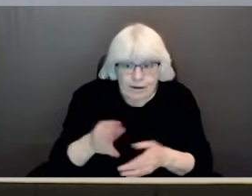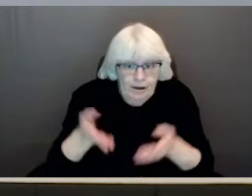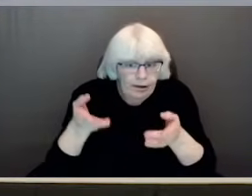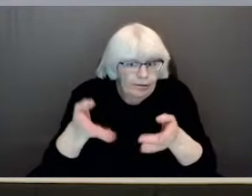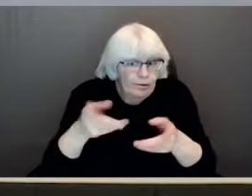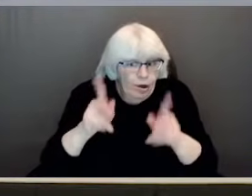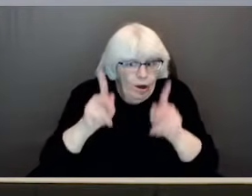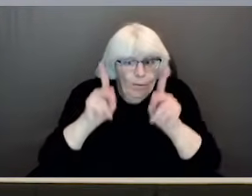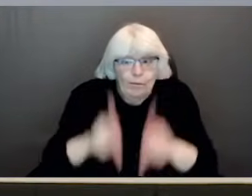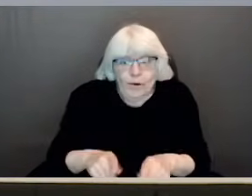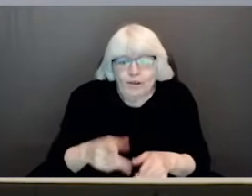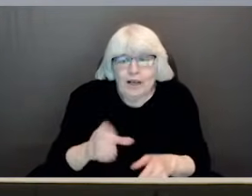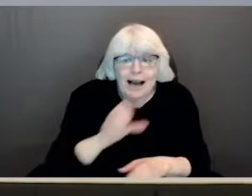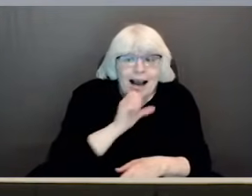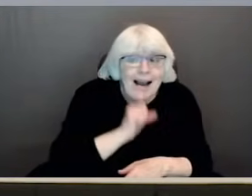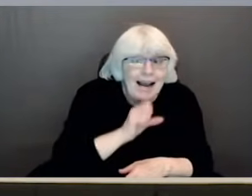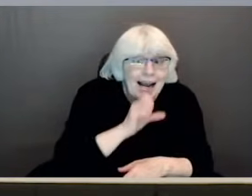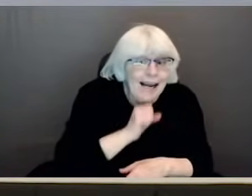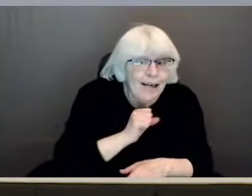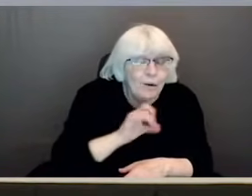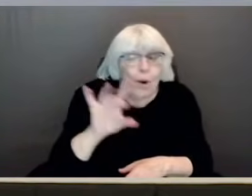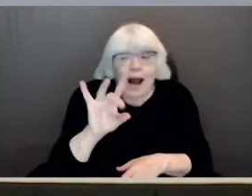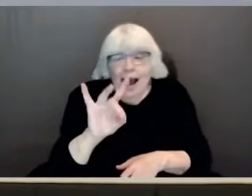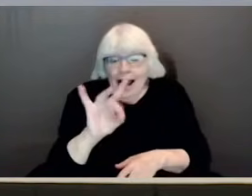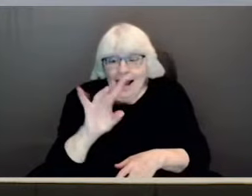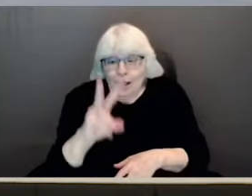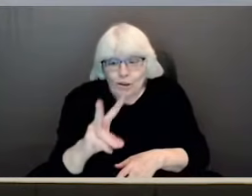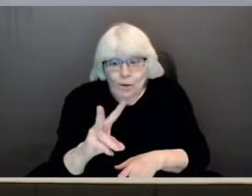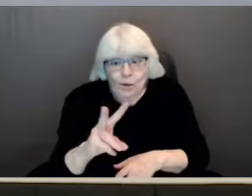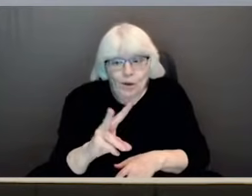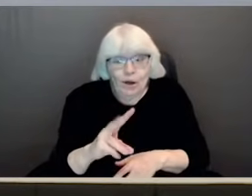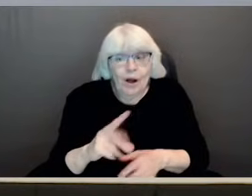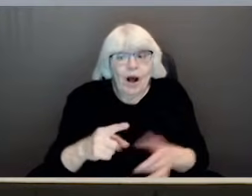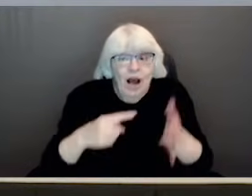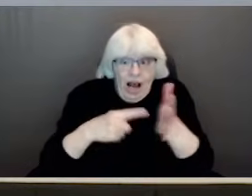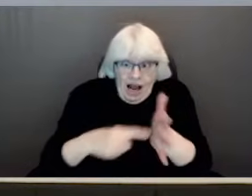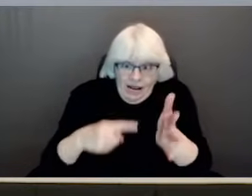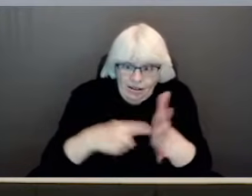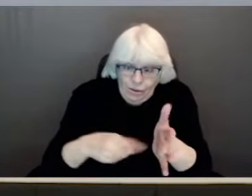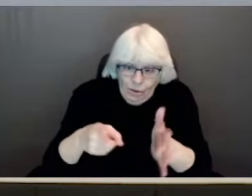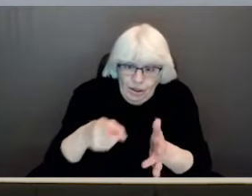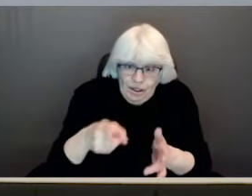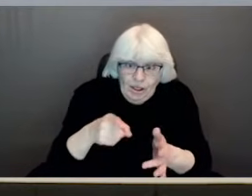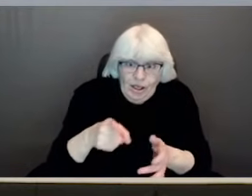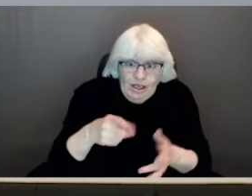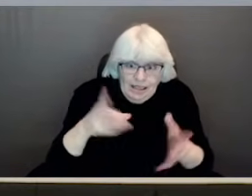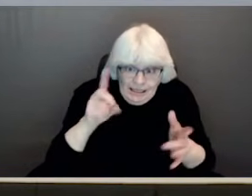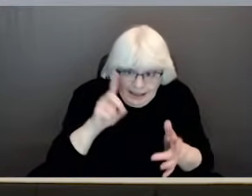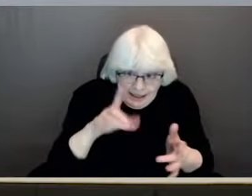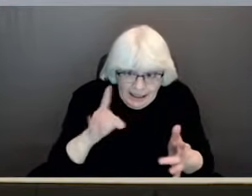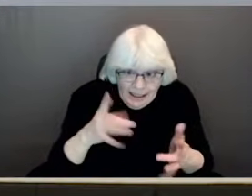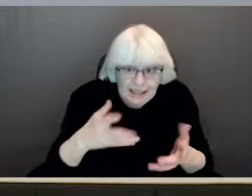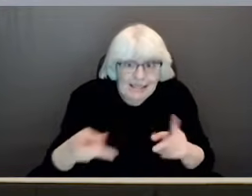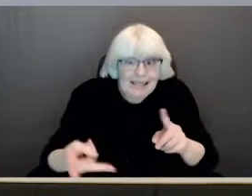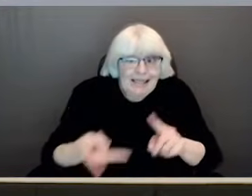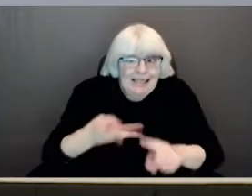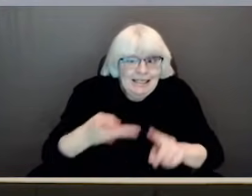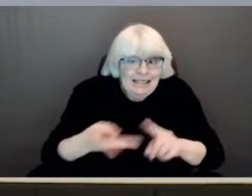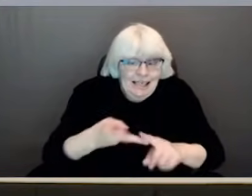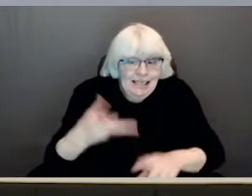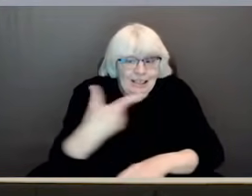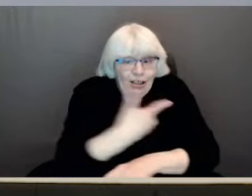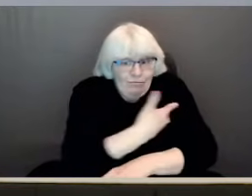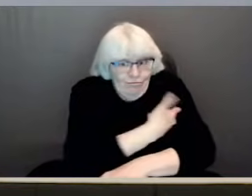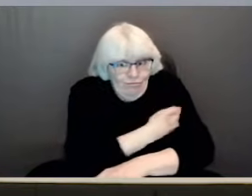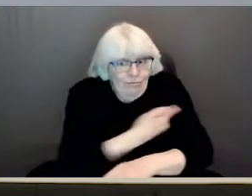their 2nd dose in March, they would be eligible to book a booster dose. The